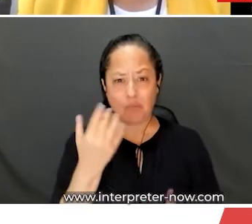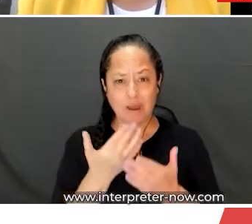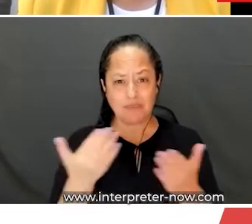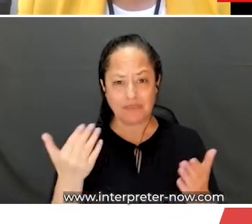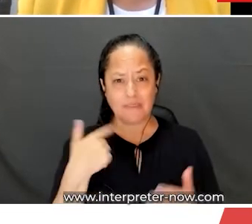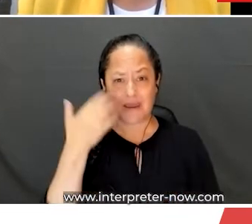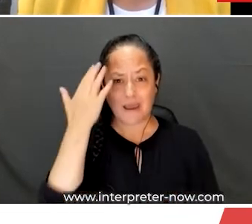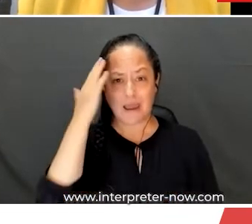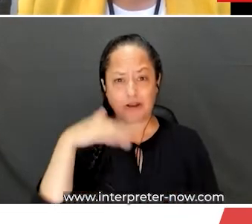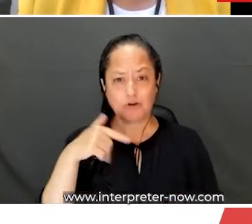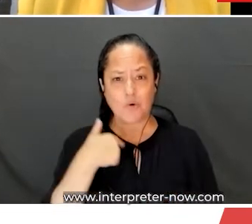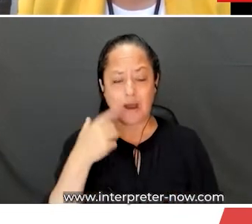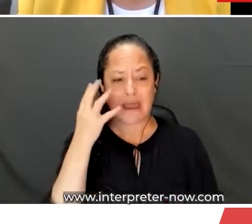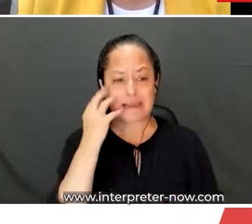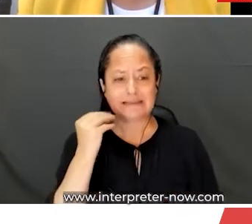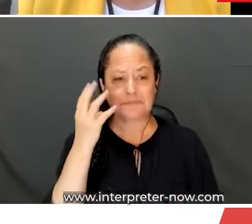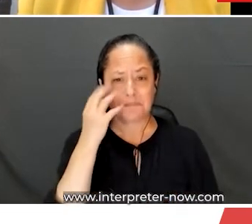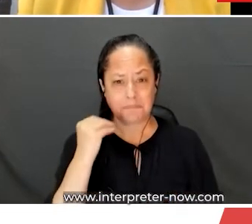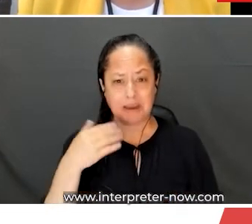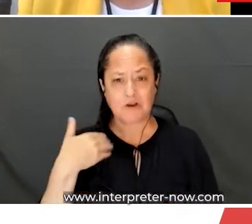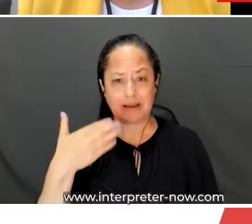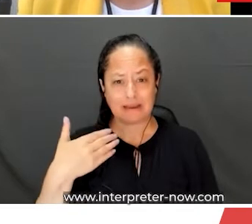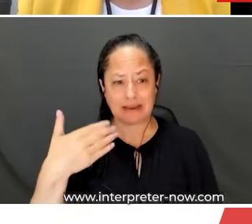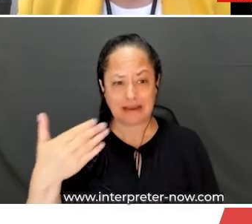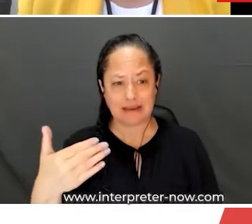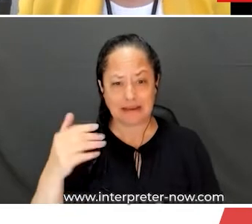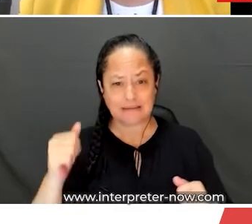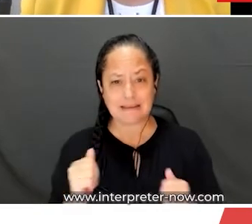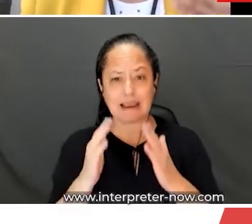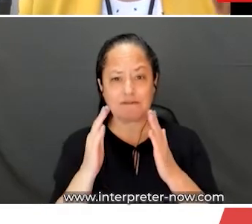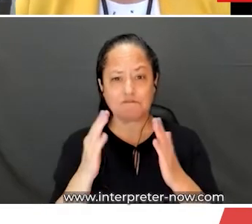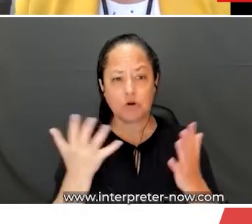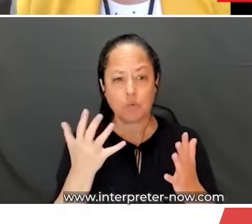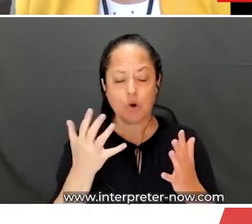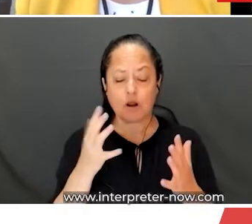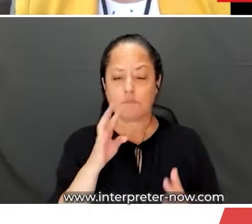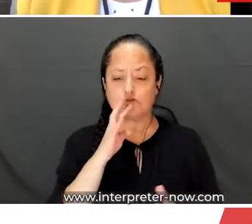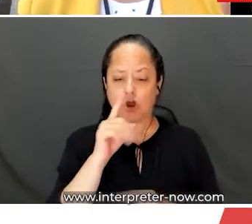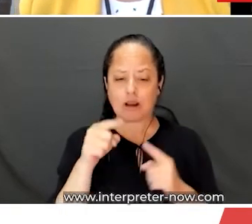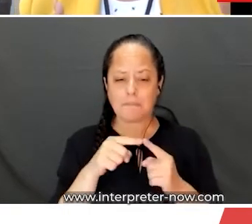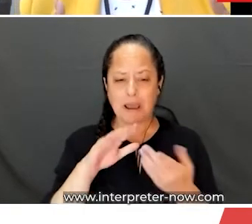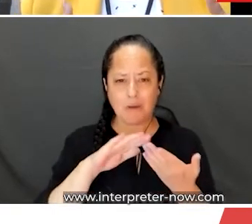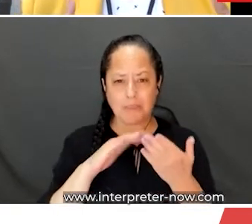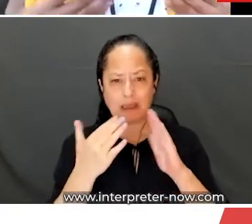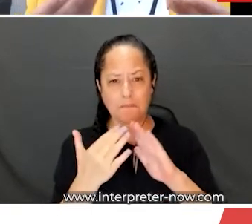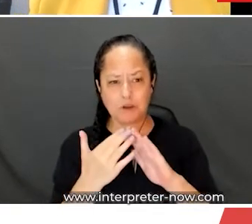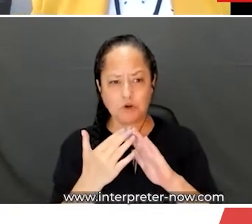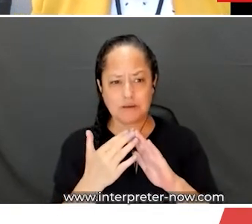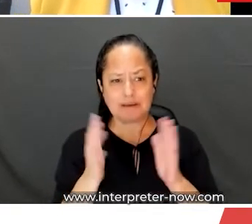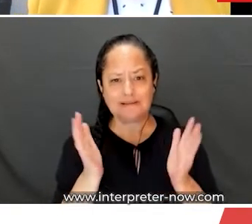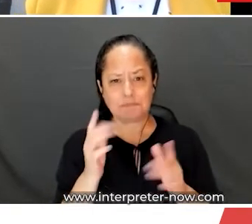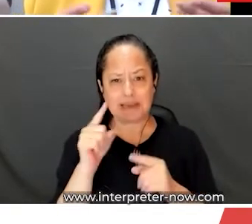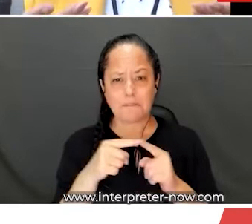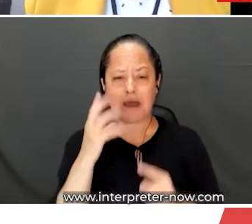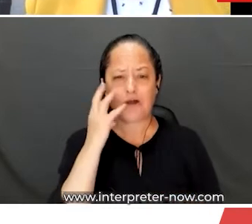I know that I experience quite a bit in confronting when I'm talking about our community and when I'm speaking about